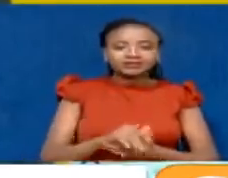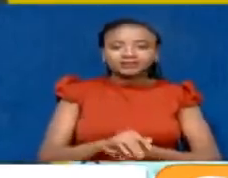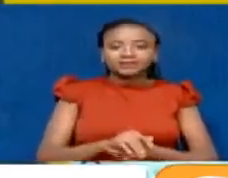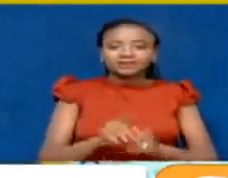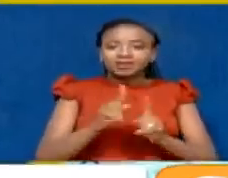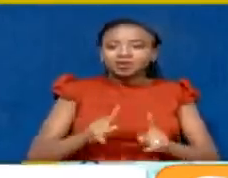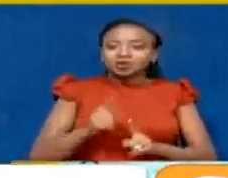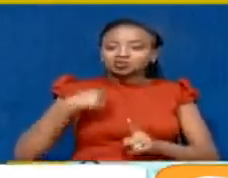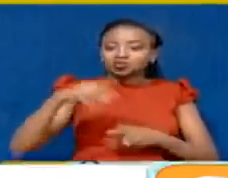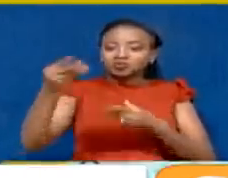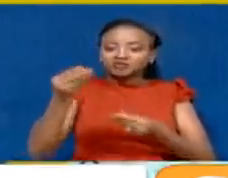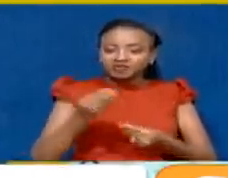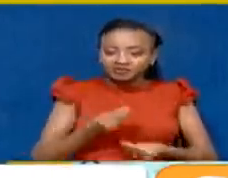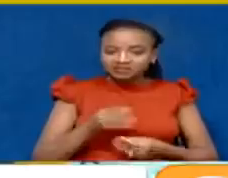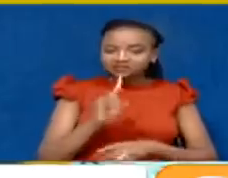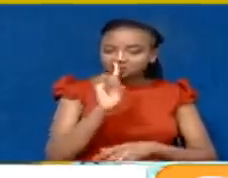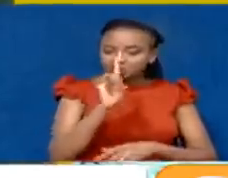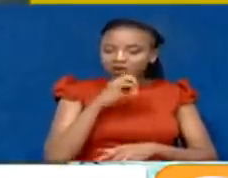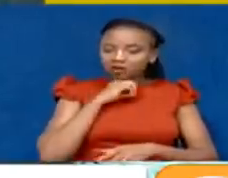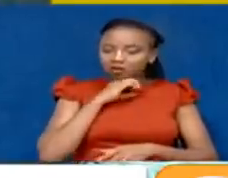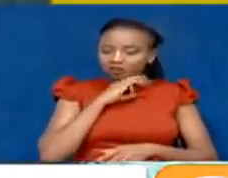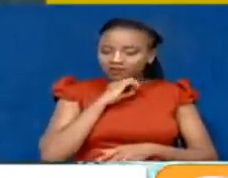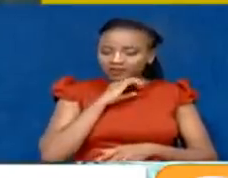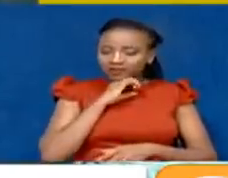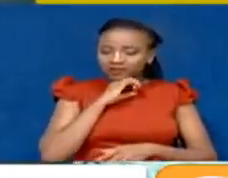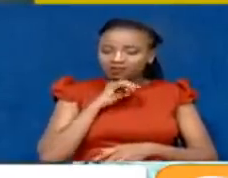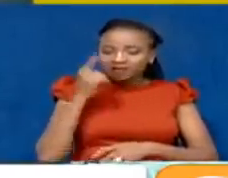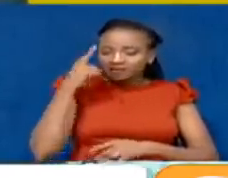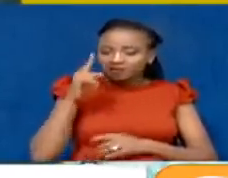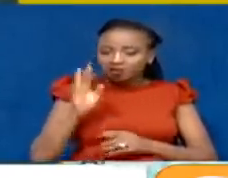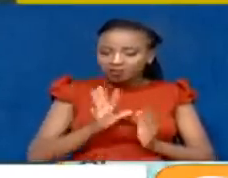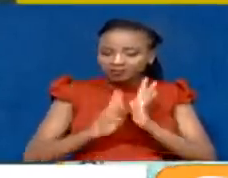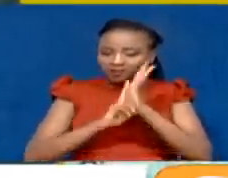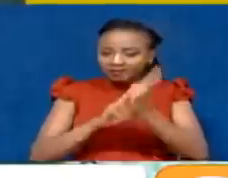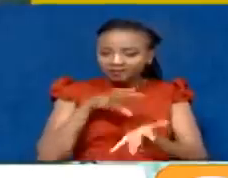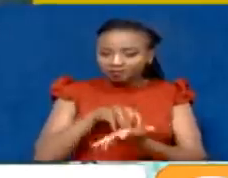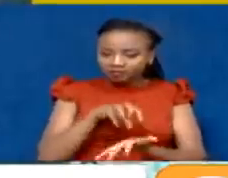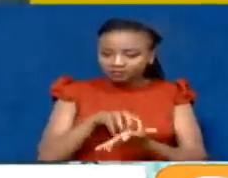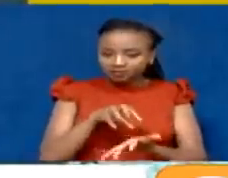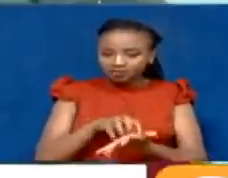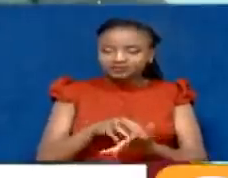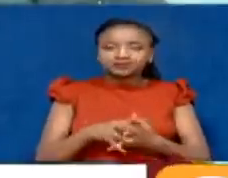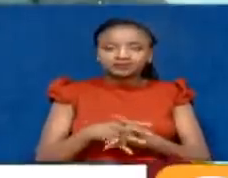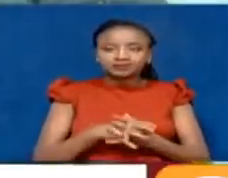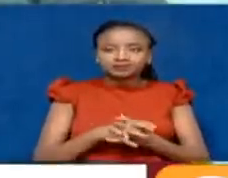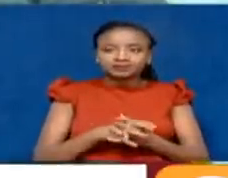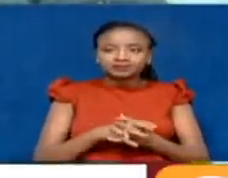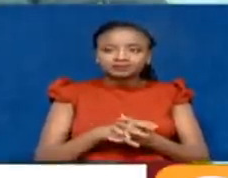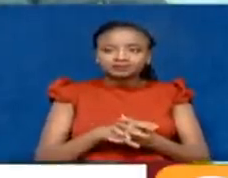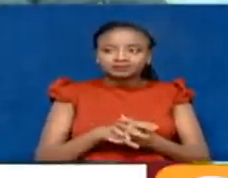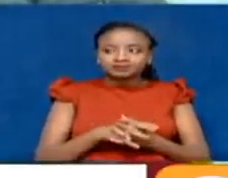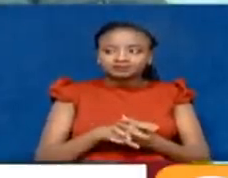We have also received a single complaint in respect of the position of women representative. We have